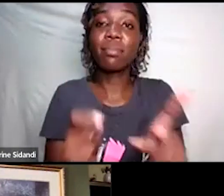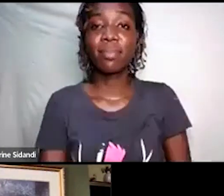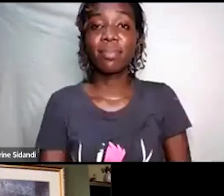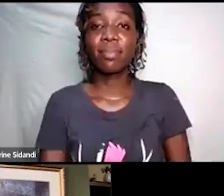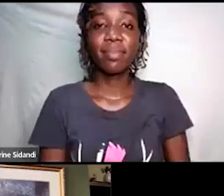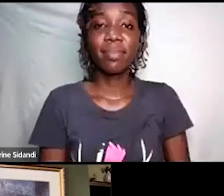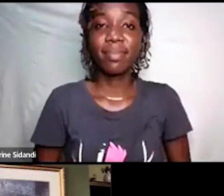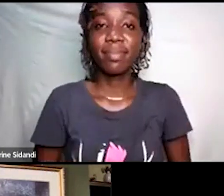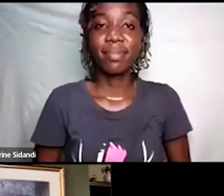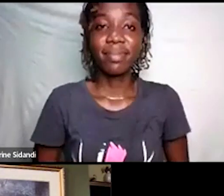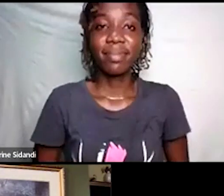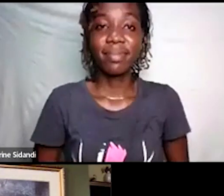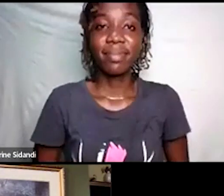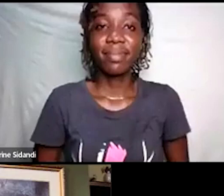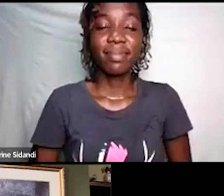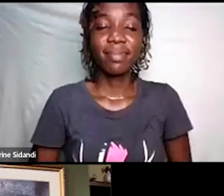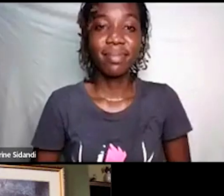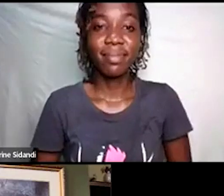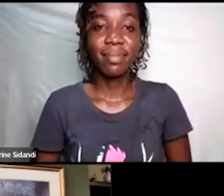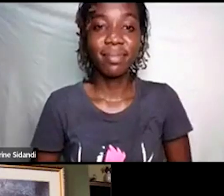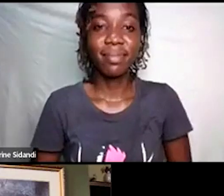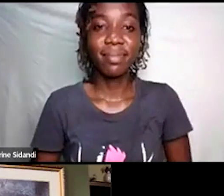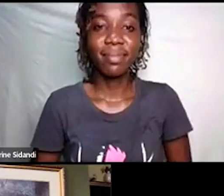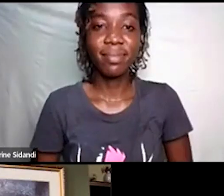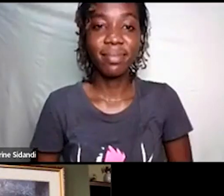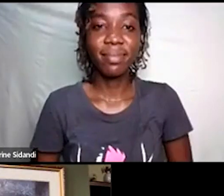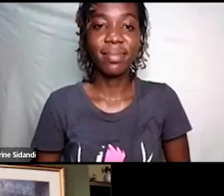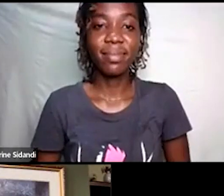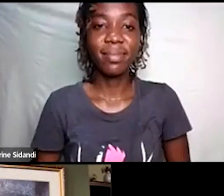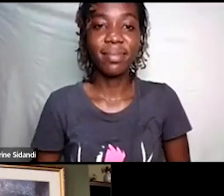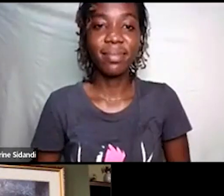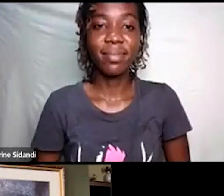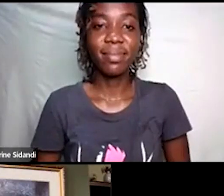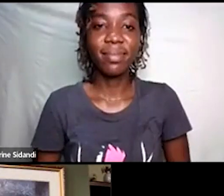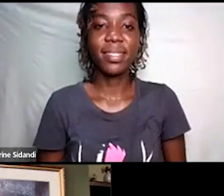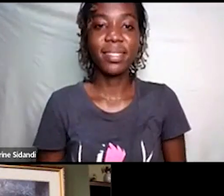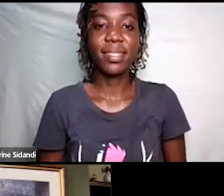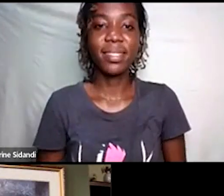Okay, thanks. Thank God I missed a dinner date. This session is timely.